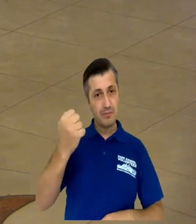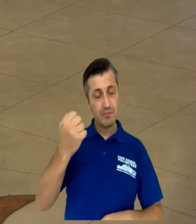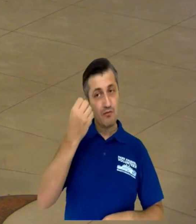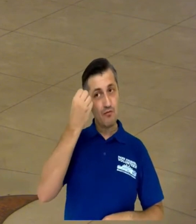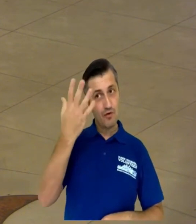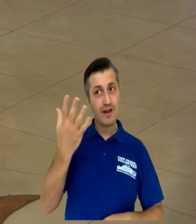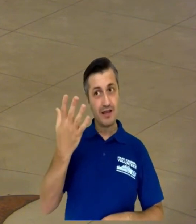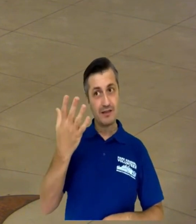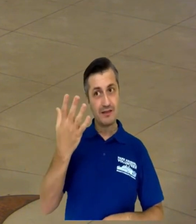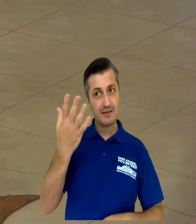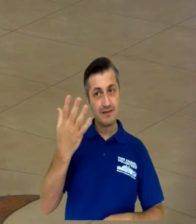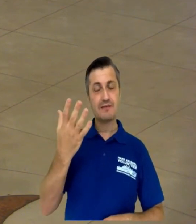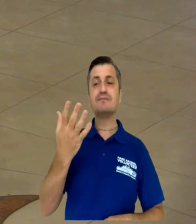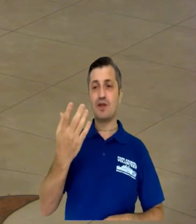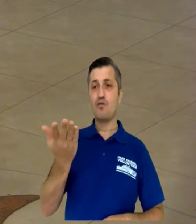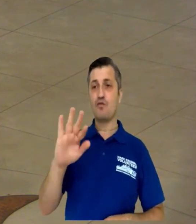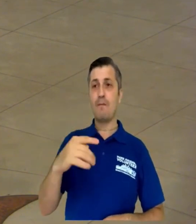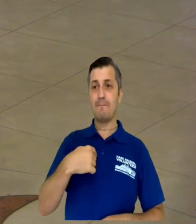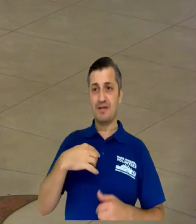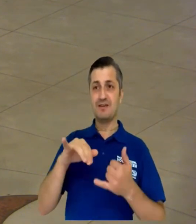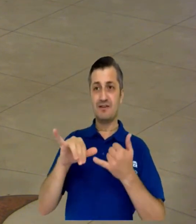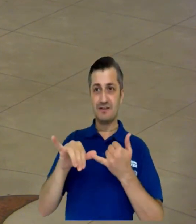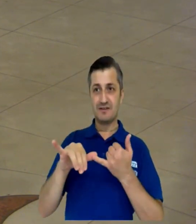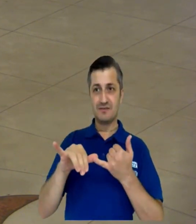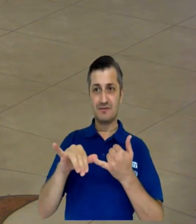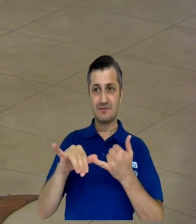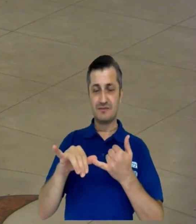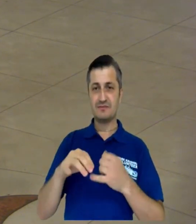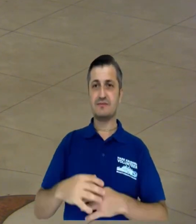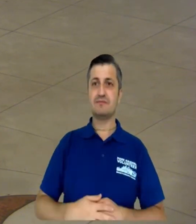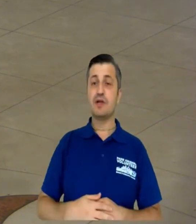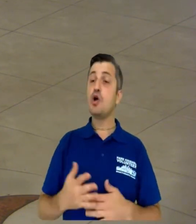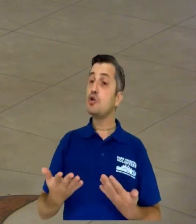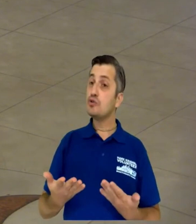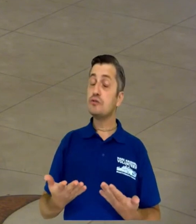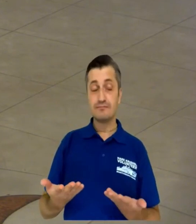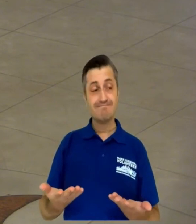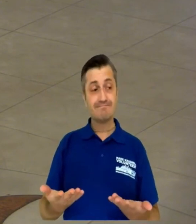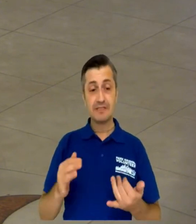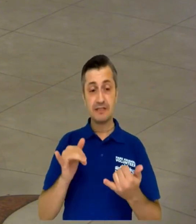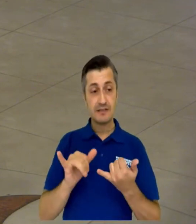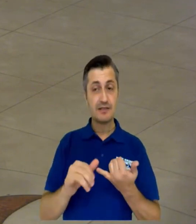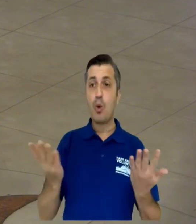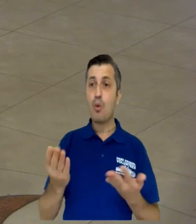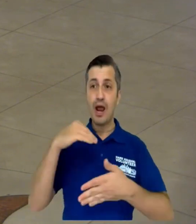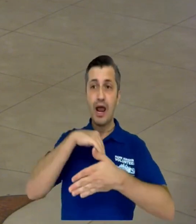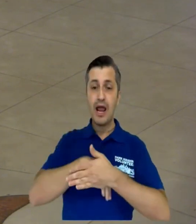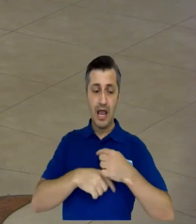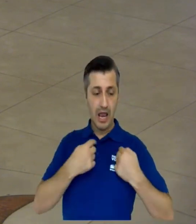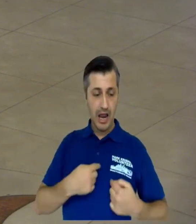the Vedas. So the Supreme Lord is situated as Paramatma in everyone's heart, right? So, and